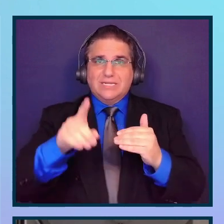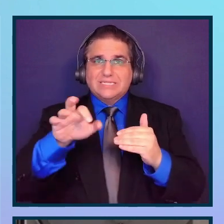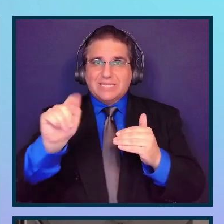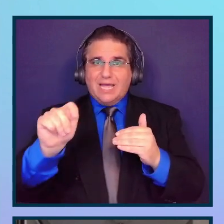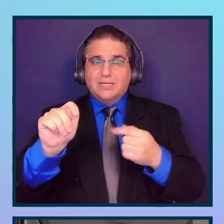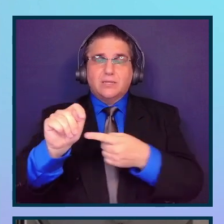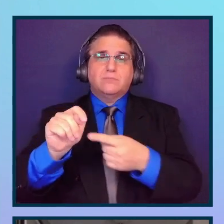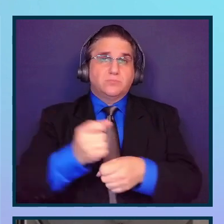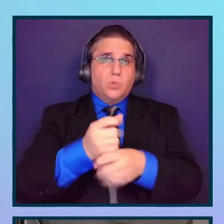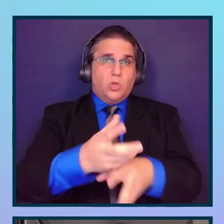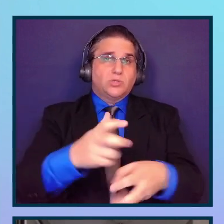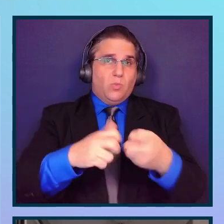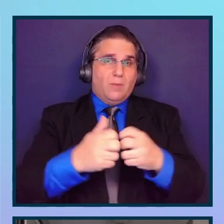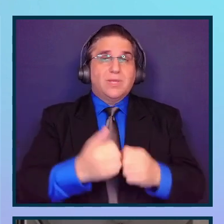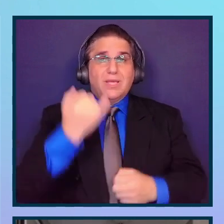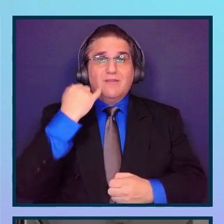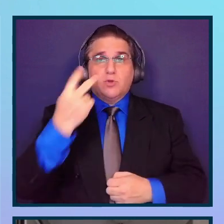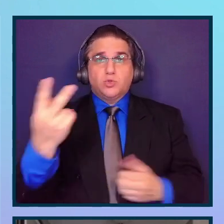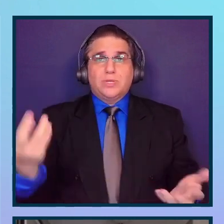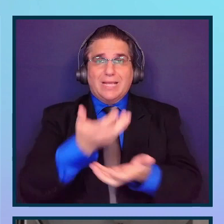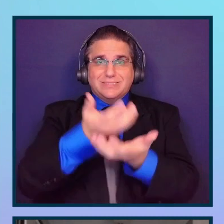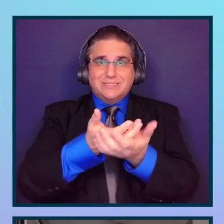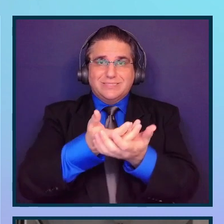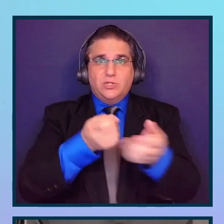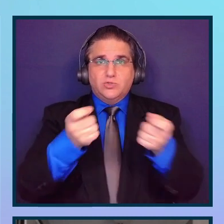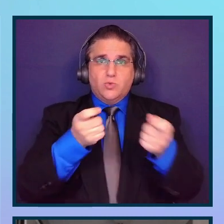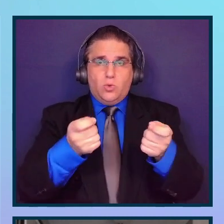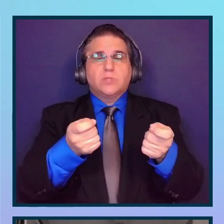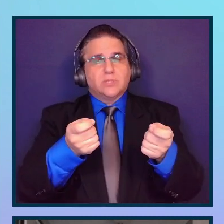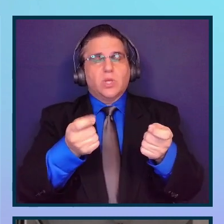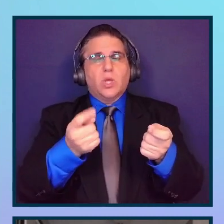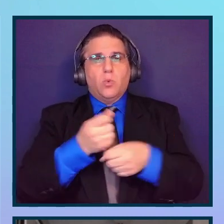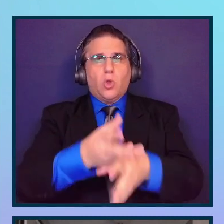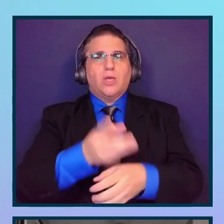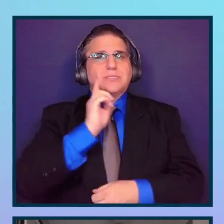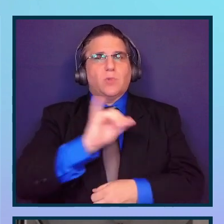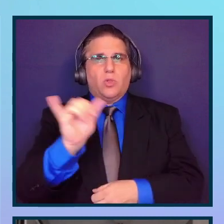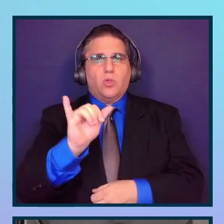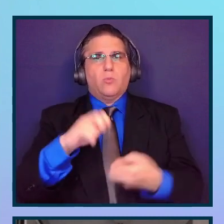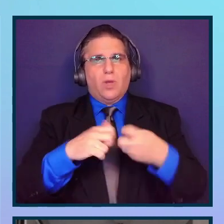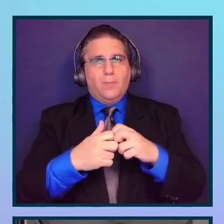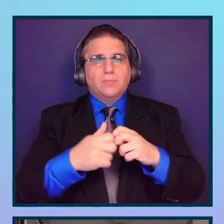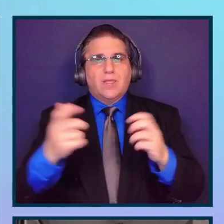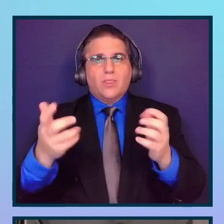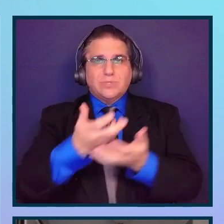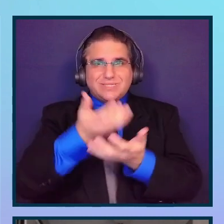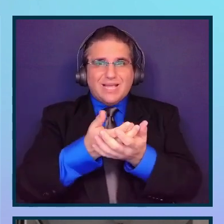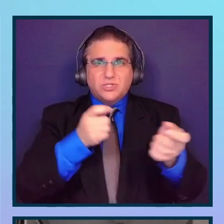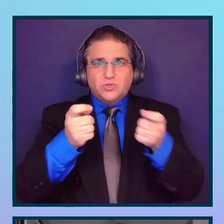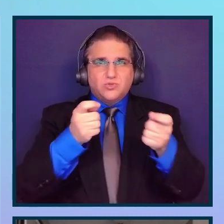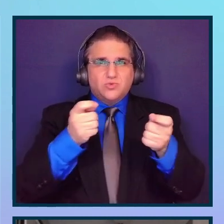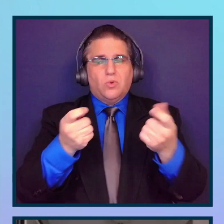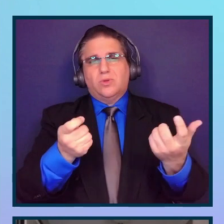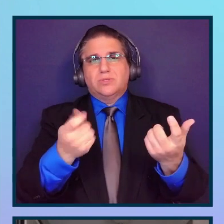causes problems, two nested controls that will also cause similar problems. Nested controls, usually